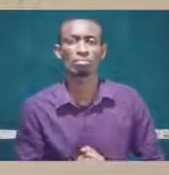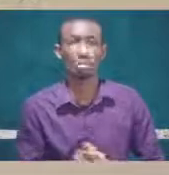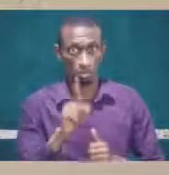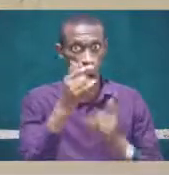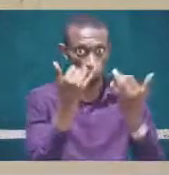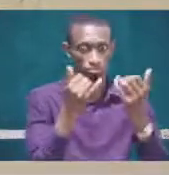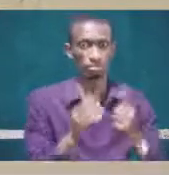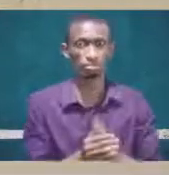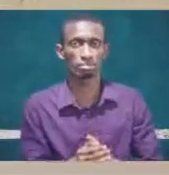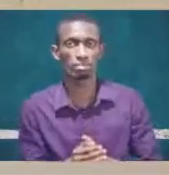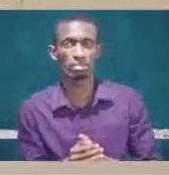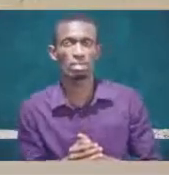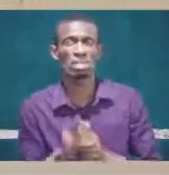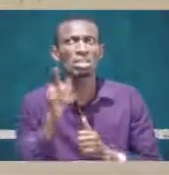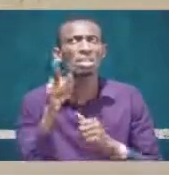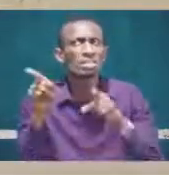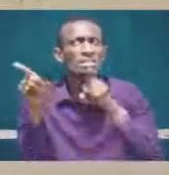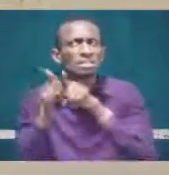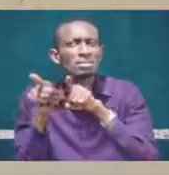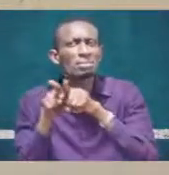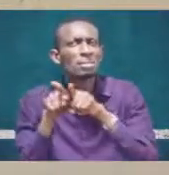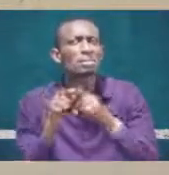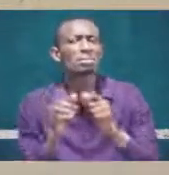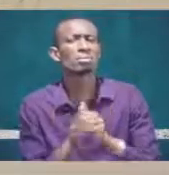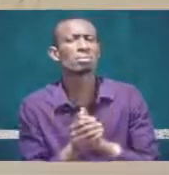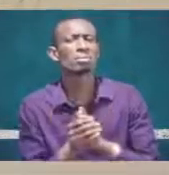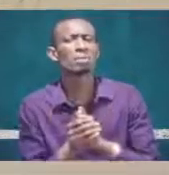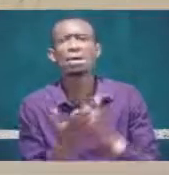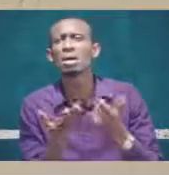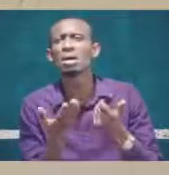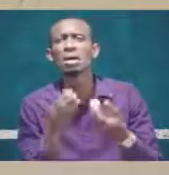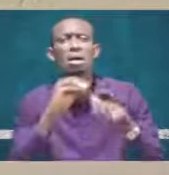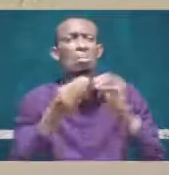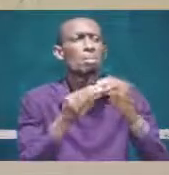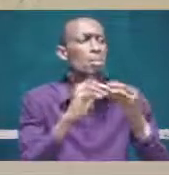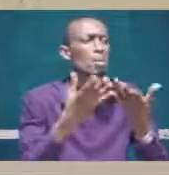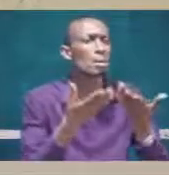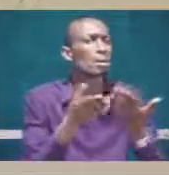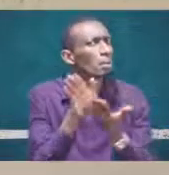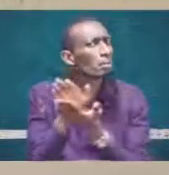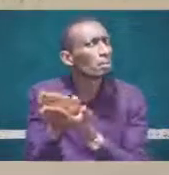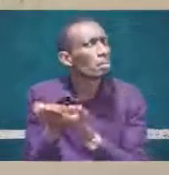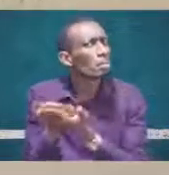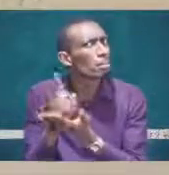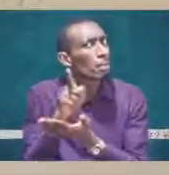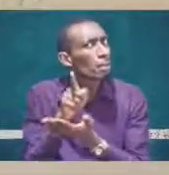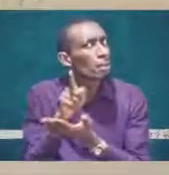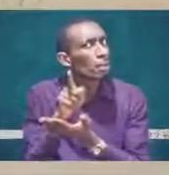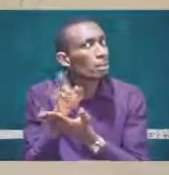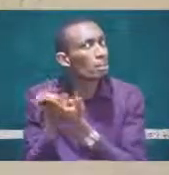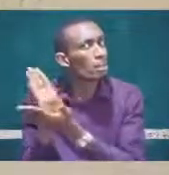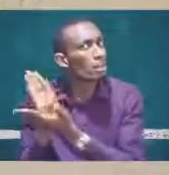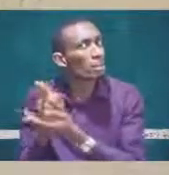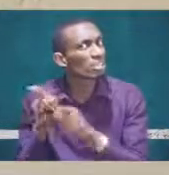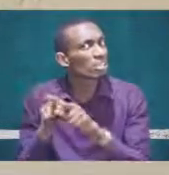Now, is it the same thing that defines our bank accounts, the way the digits are arranged and then the slash and then another